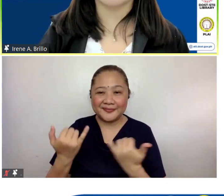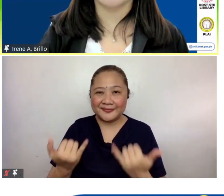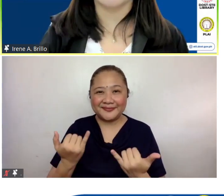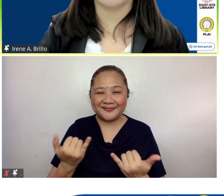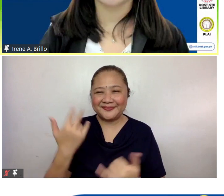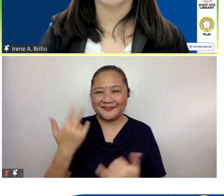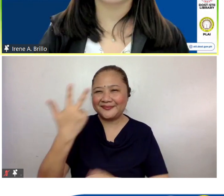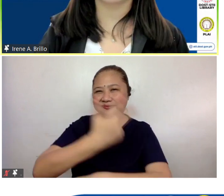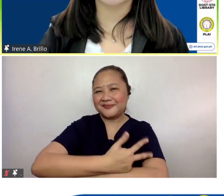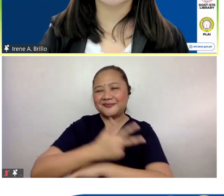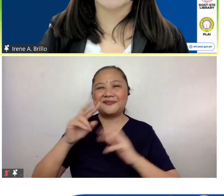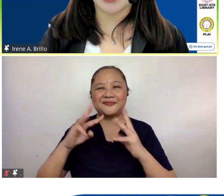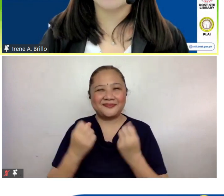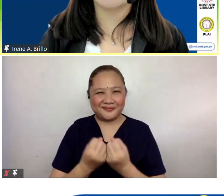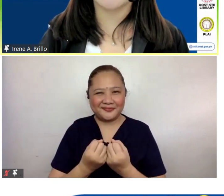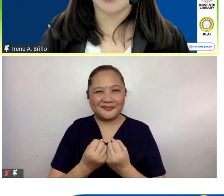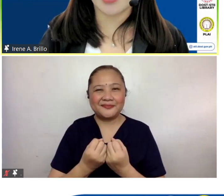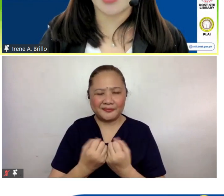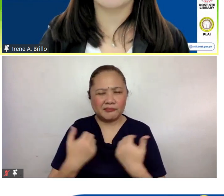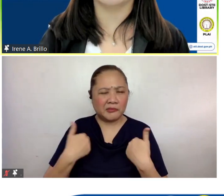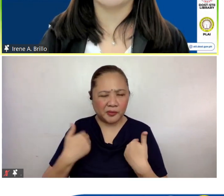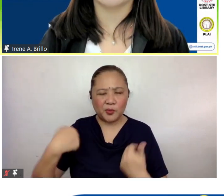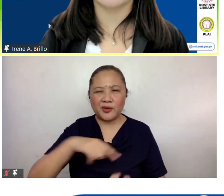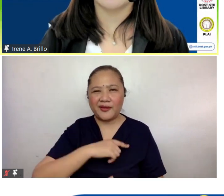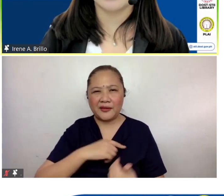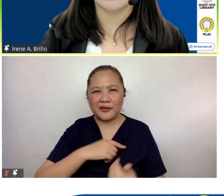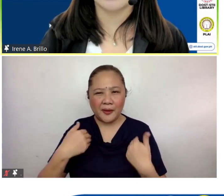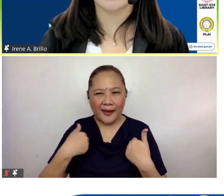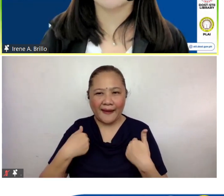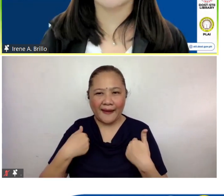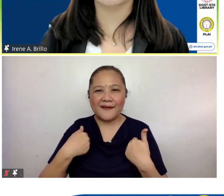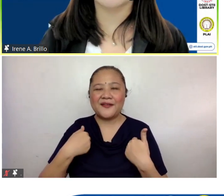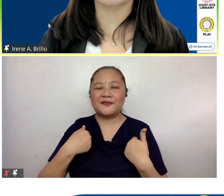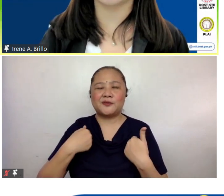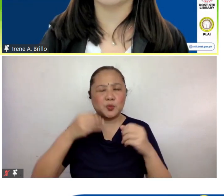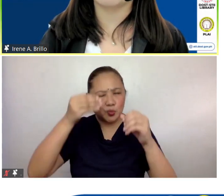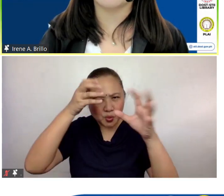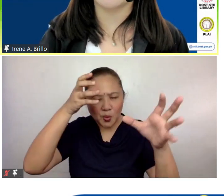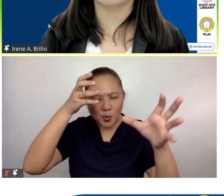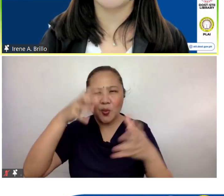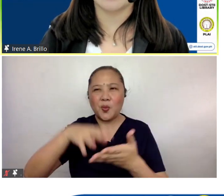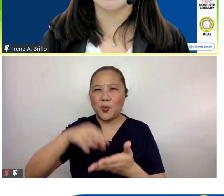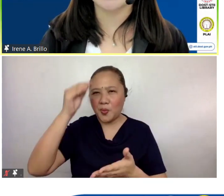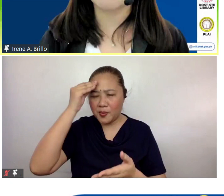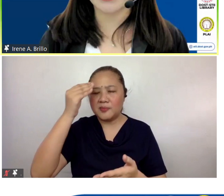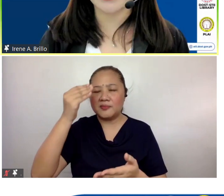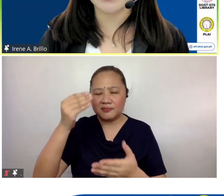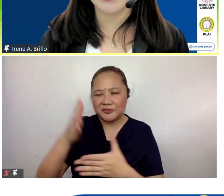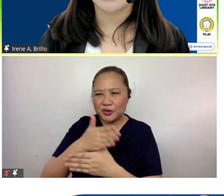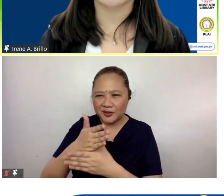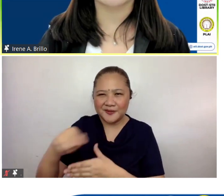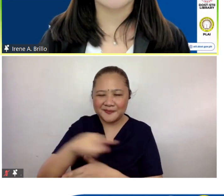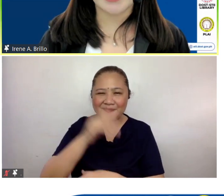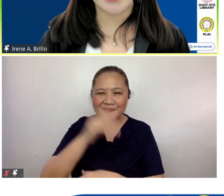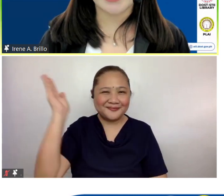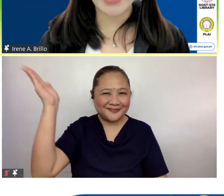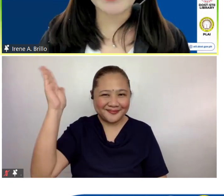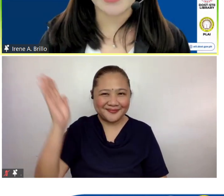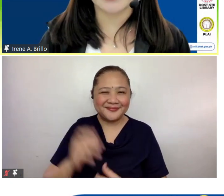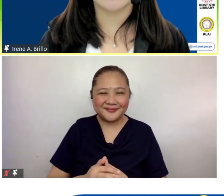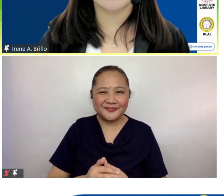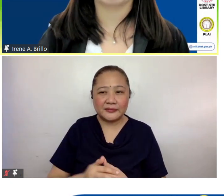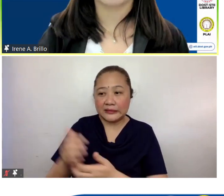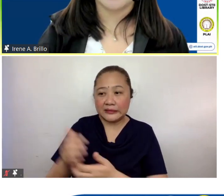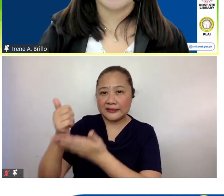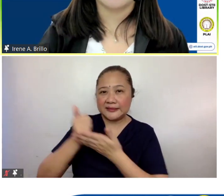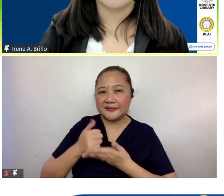3-day webinar, we will somehow be armed with the knowledge that will be imparted by our speakers that will help